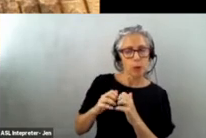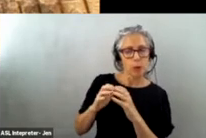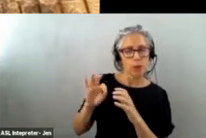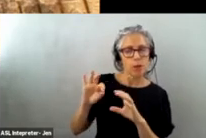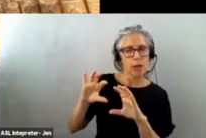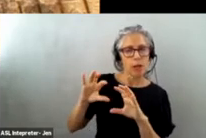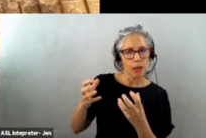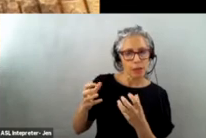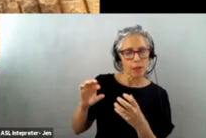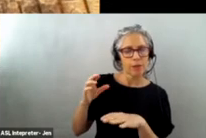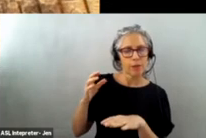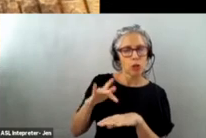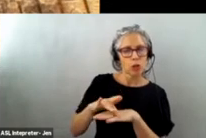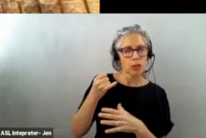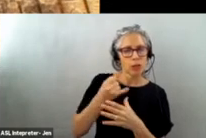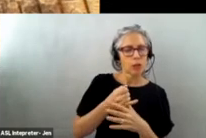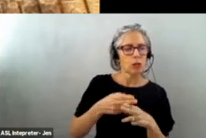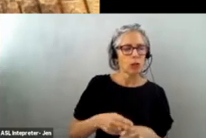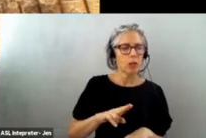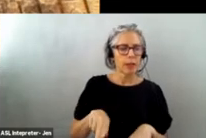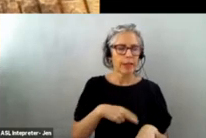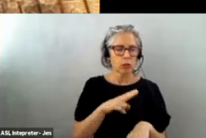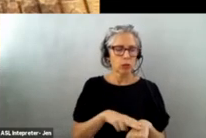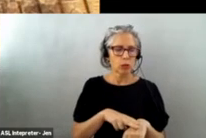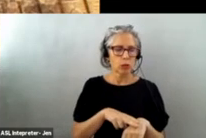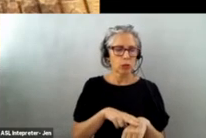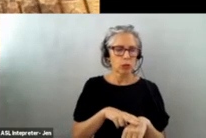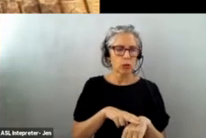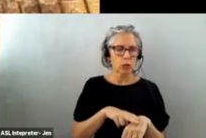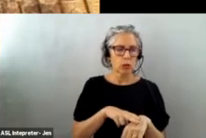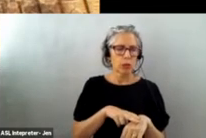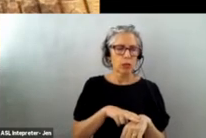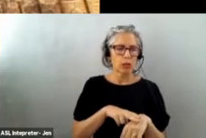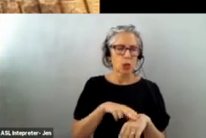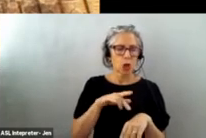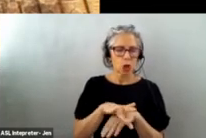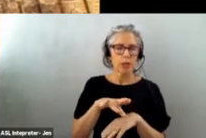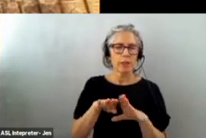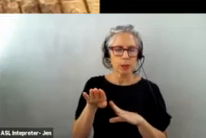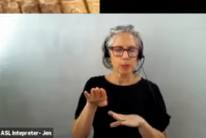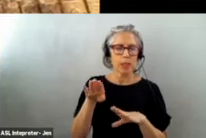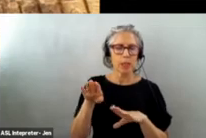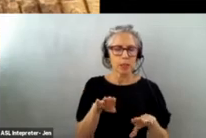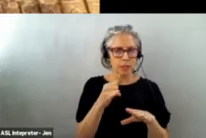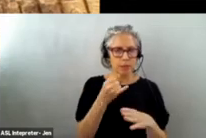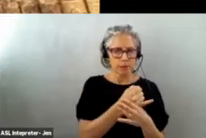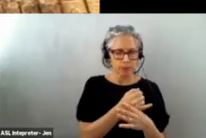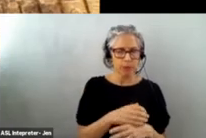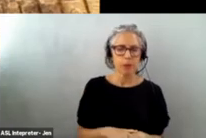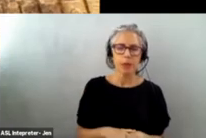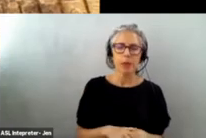early intervention called naturalistic developmental behavioral intervention, where interventions that actually share